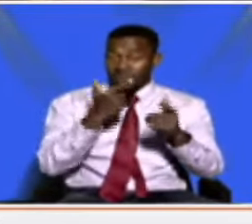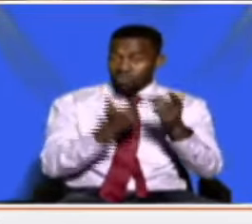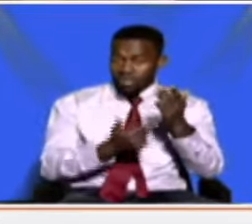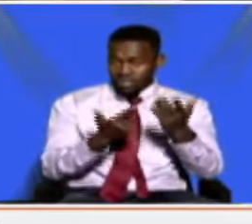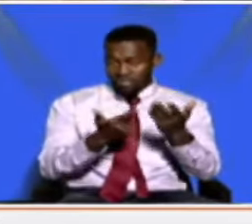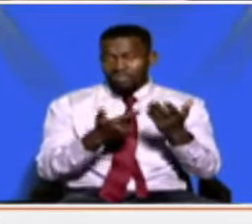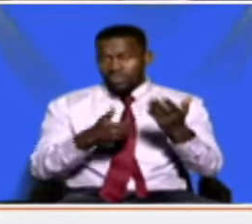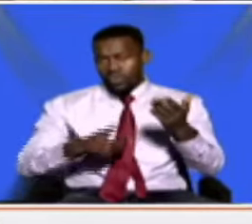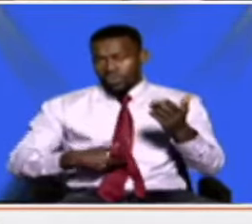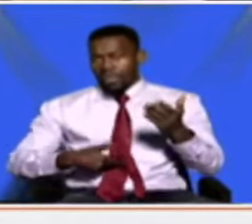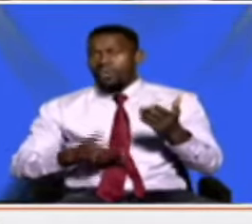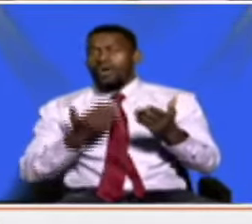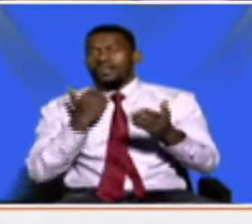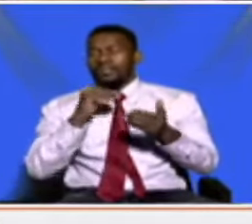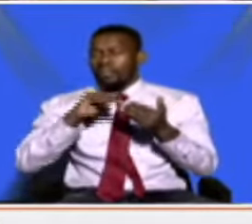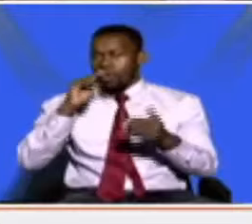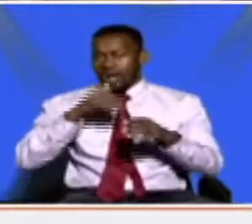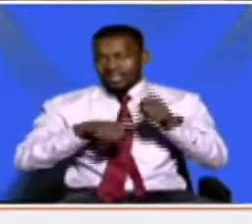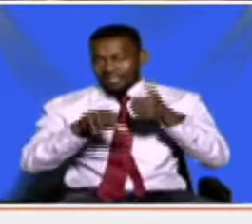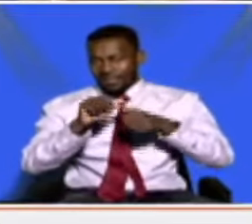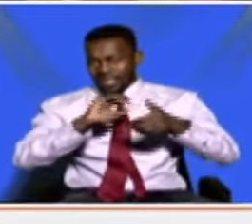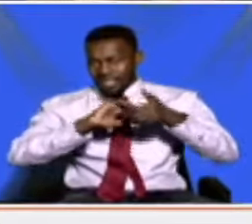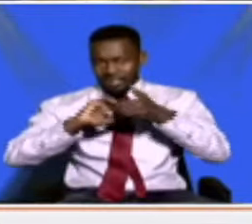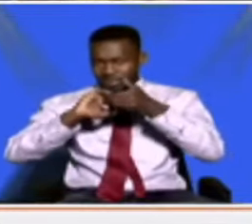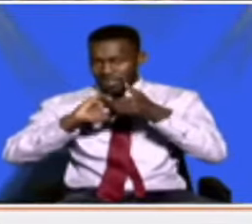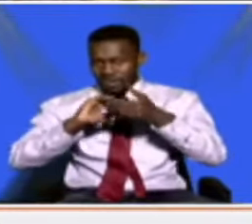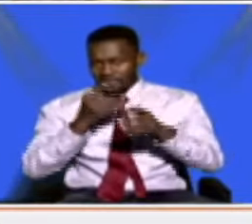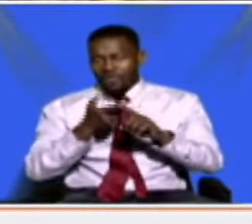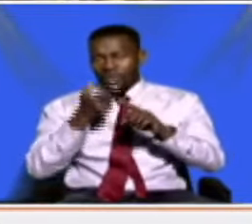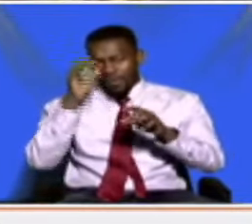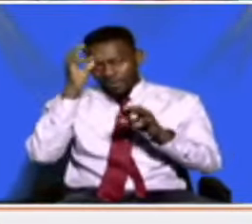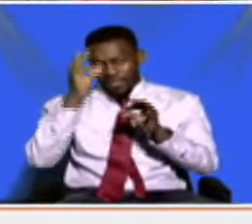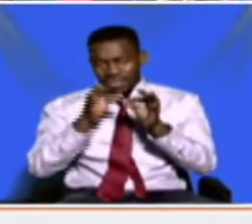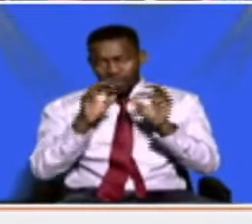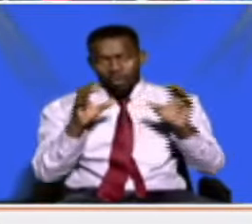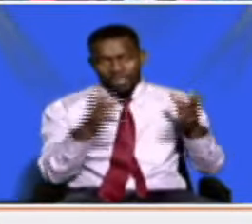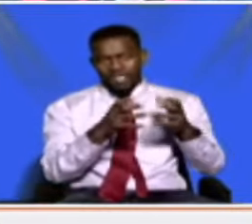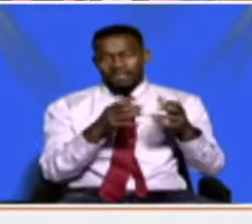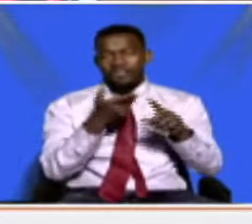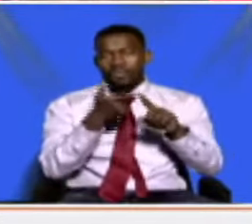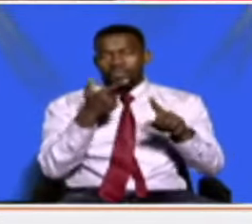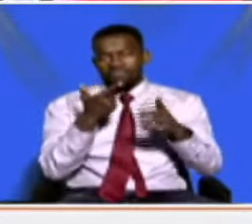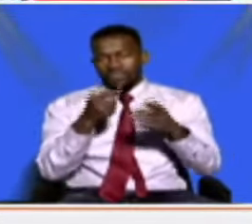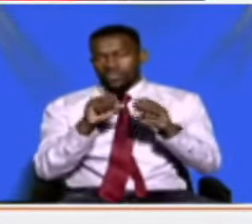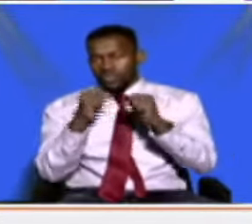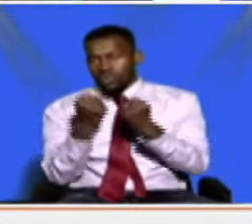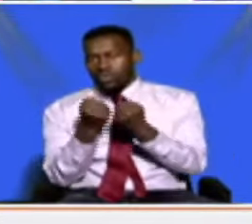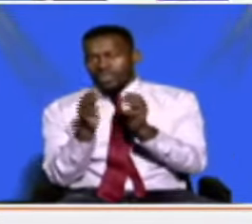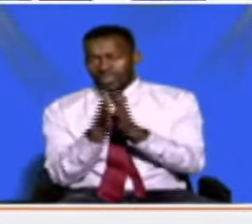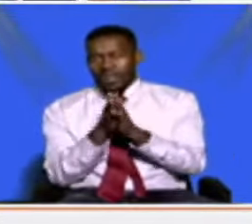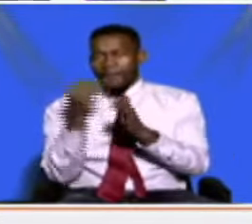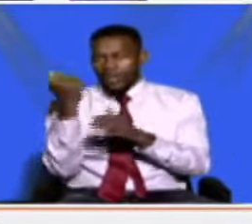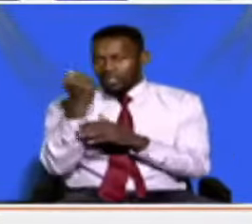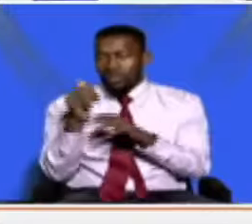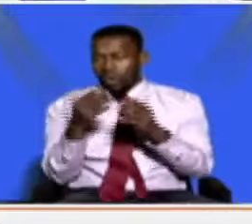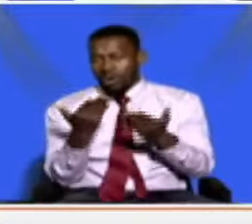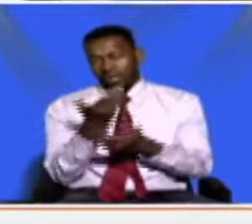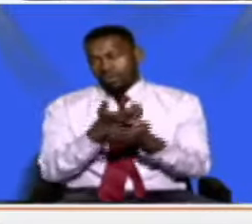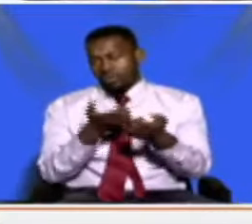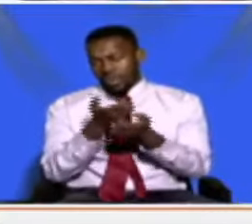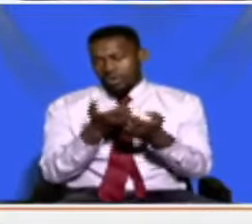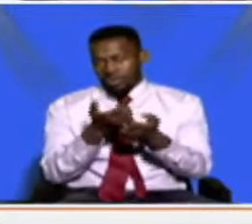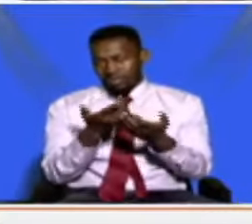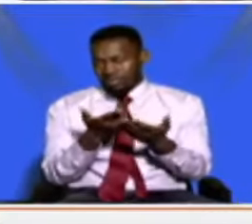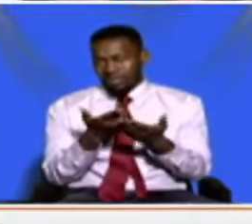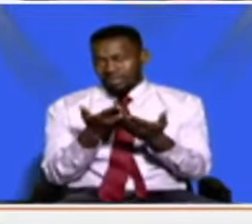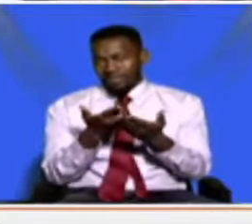call for more active engagement from faith communities in social and political matters was being heard and embraced. We